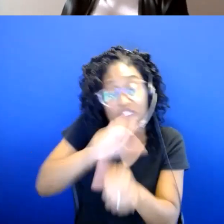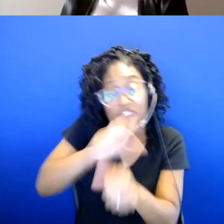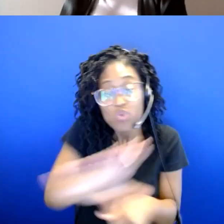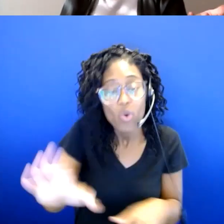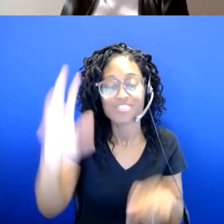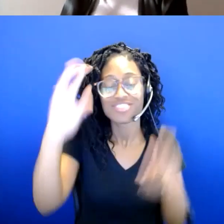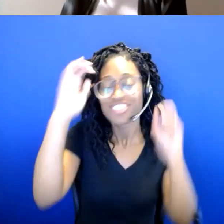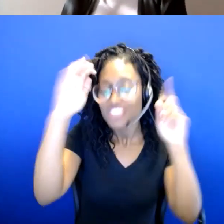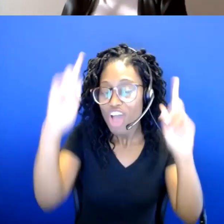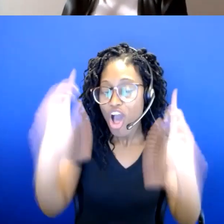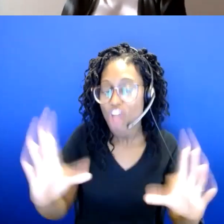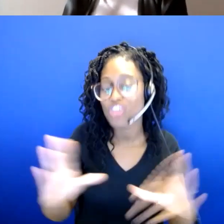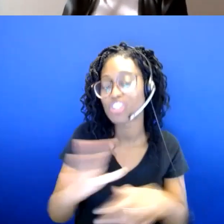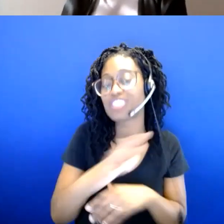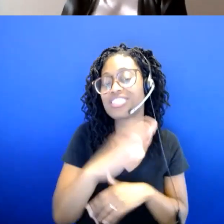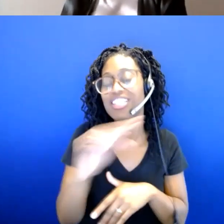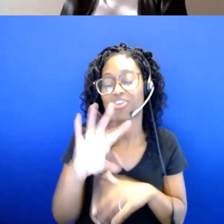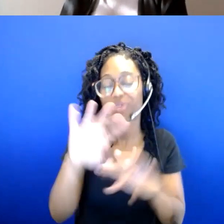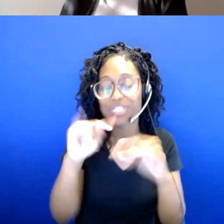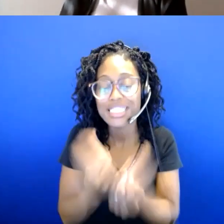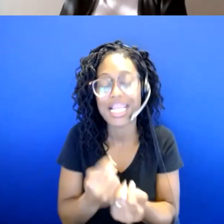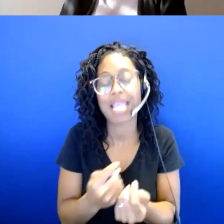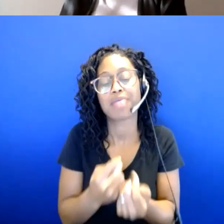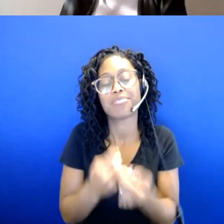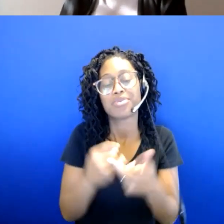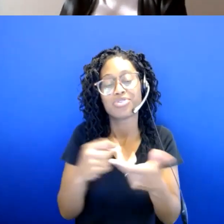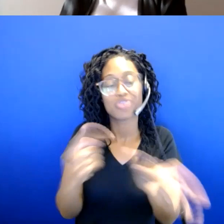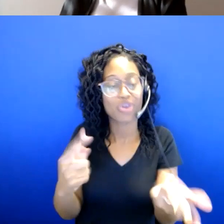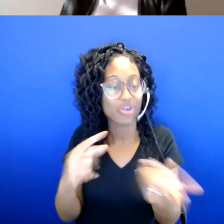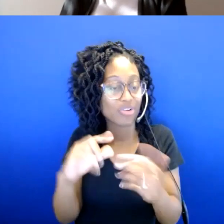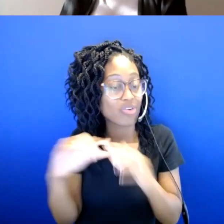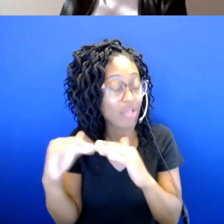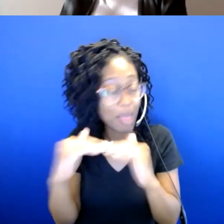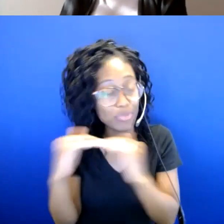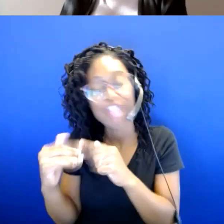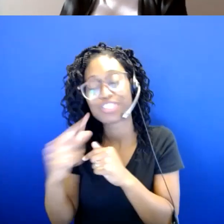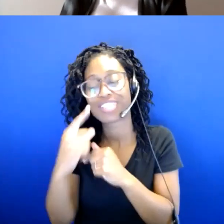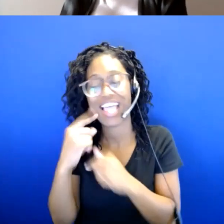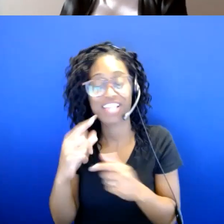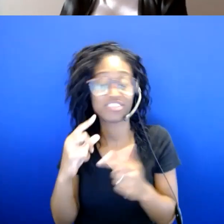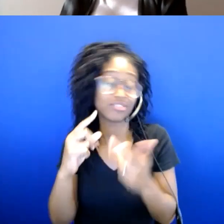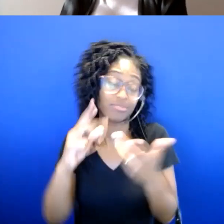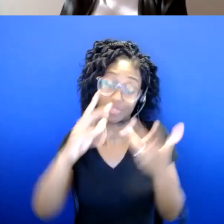your colleagues, your collaborators, and the wider scholarly community.